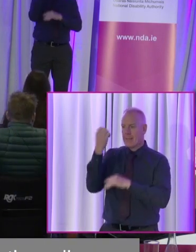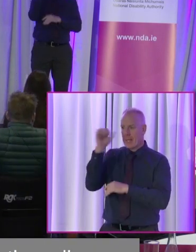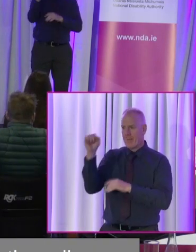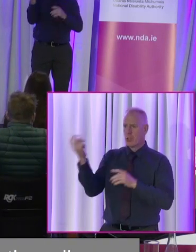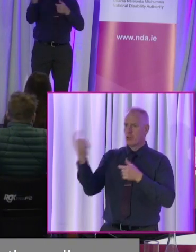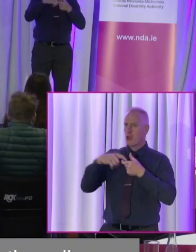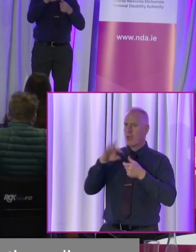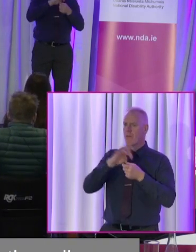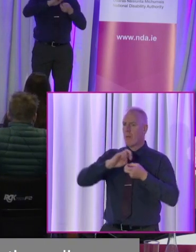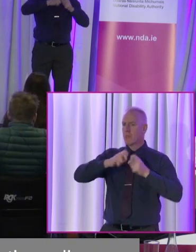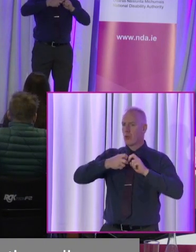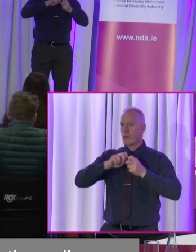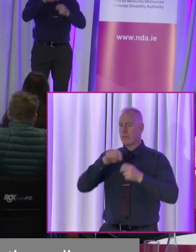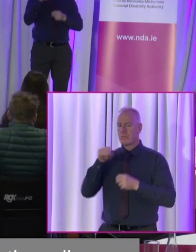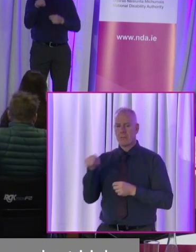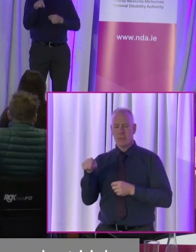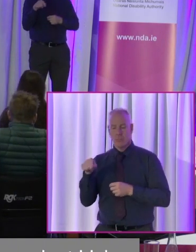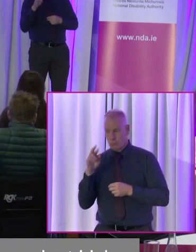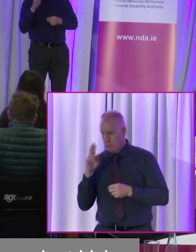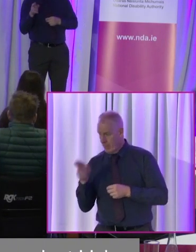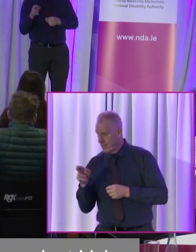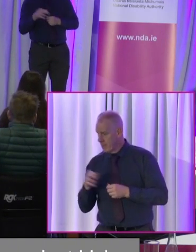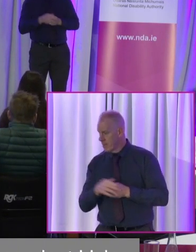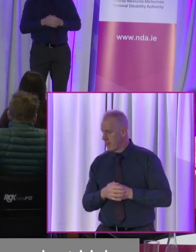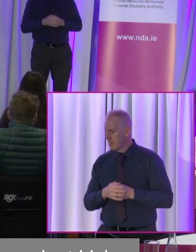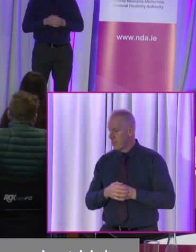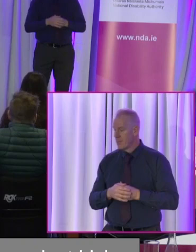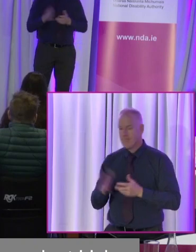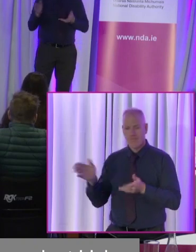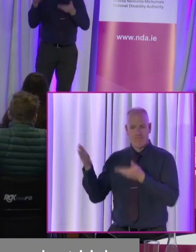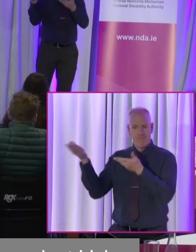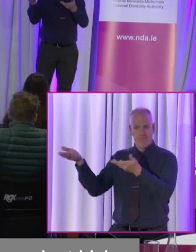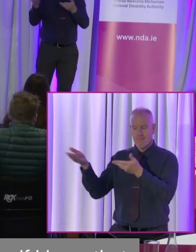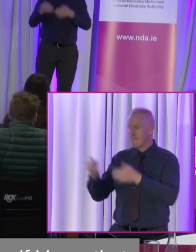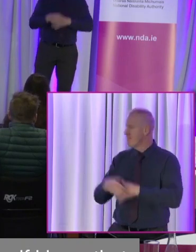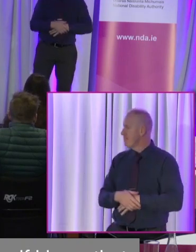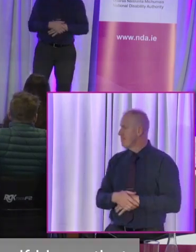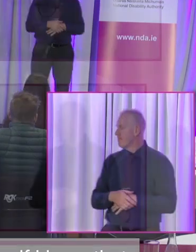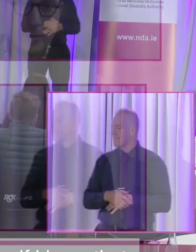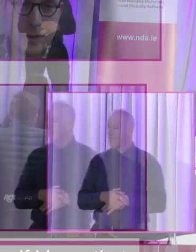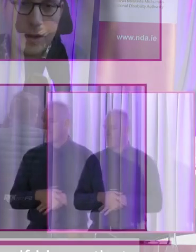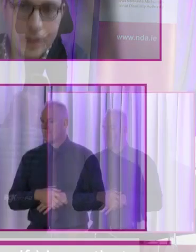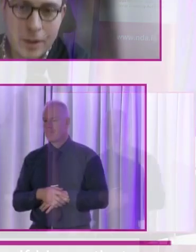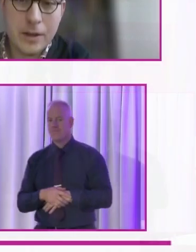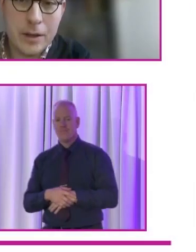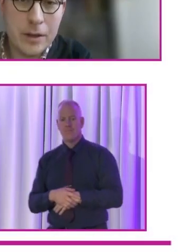Brussels, Florien, if I've that correct. So the virtual floor is yours. Thank you.